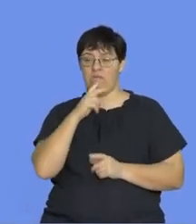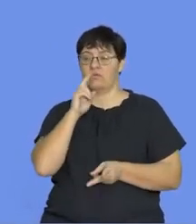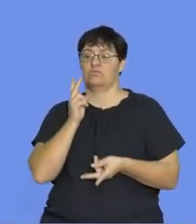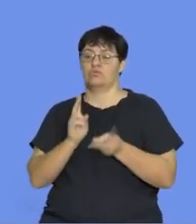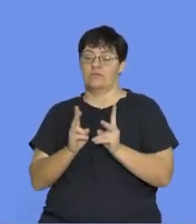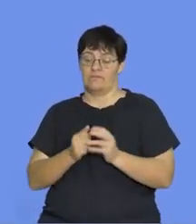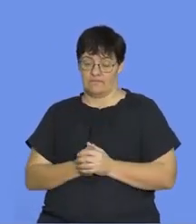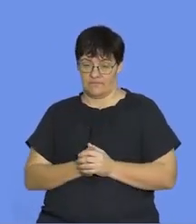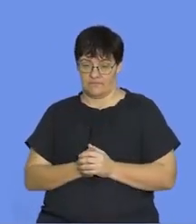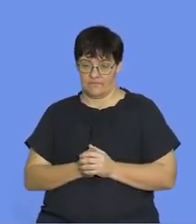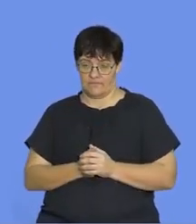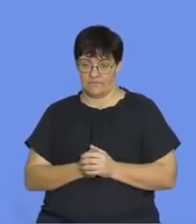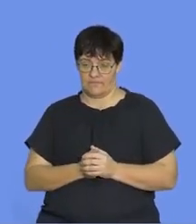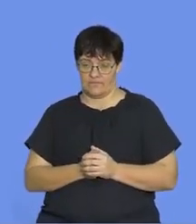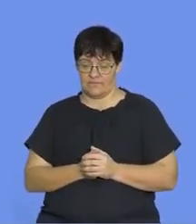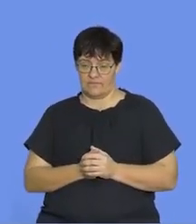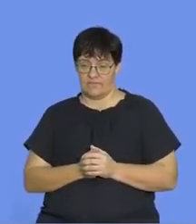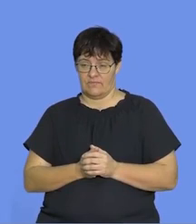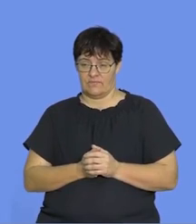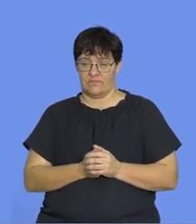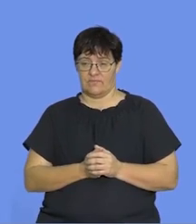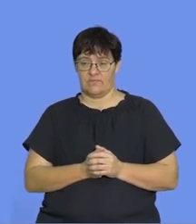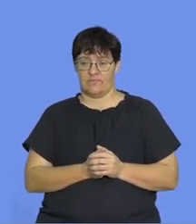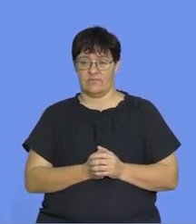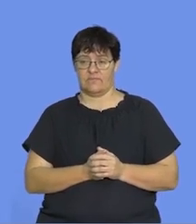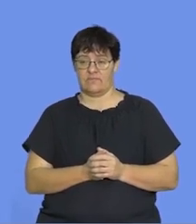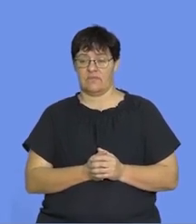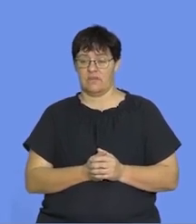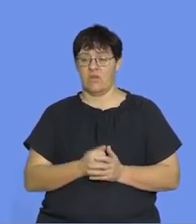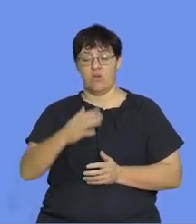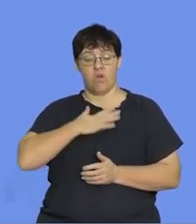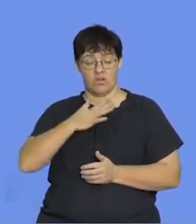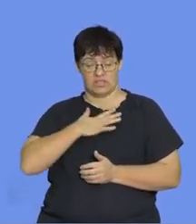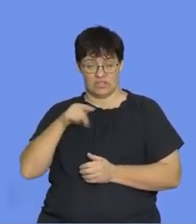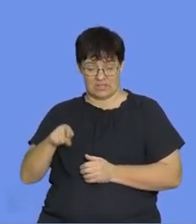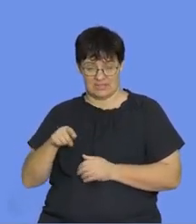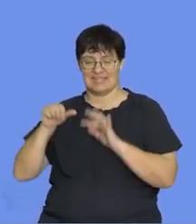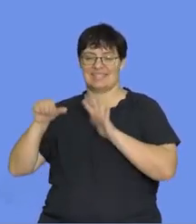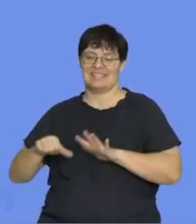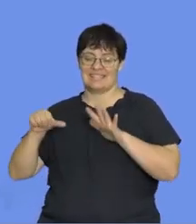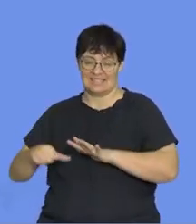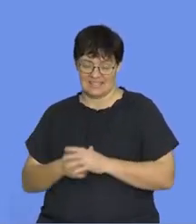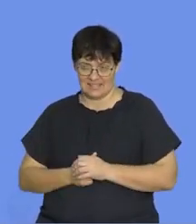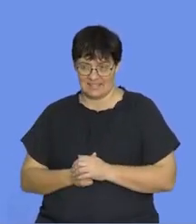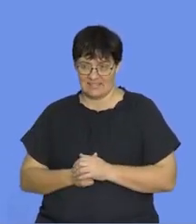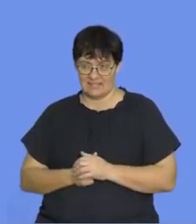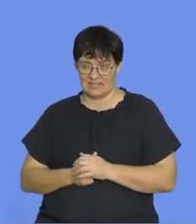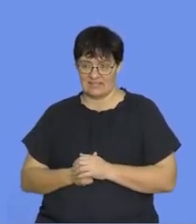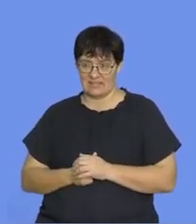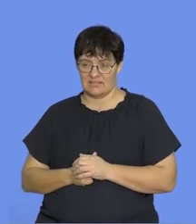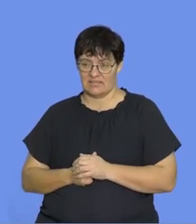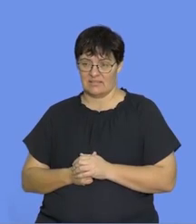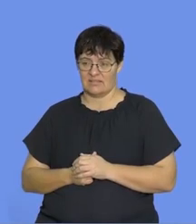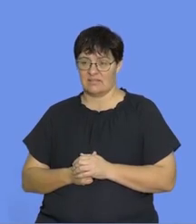the relative atomic mass of carbon, okay? And then 16 is the relative atomic mass of